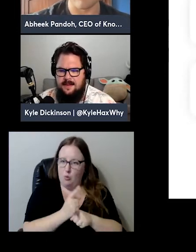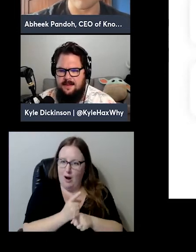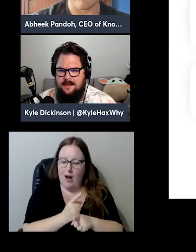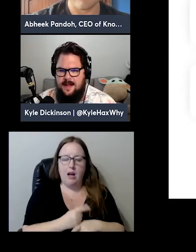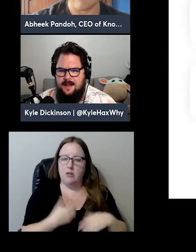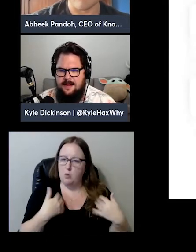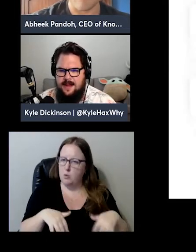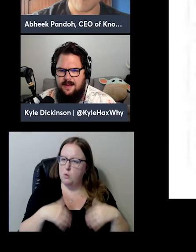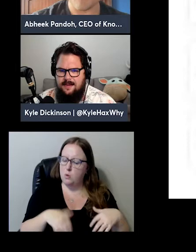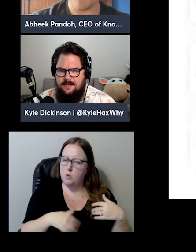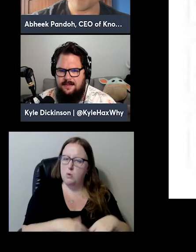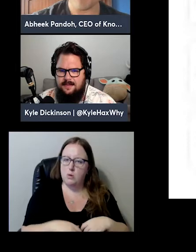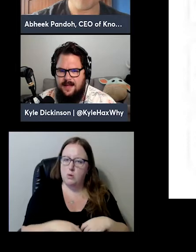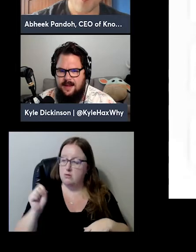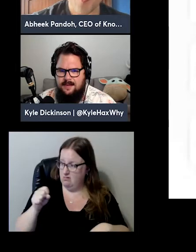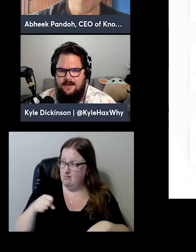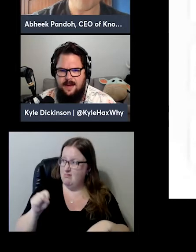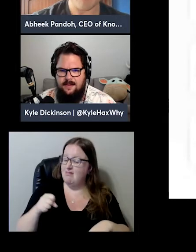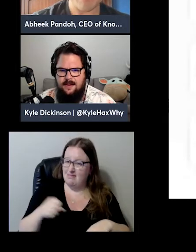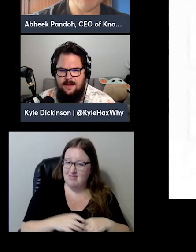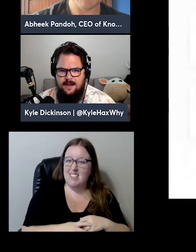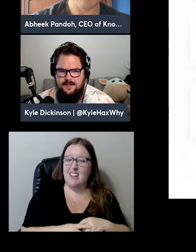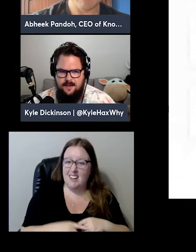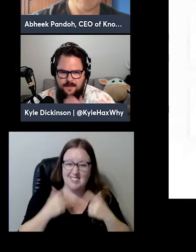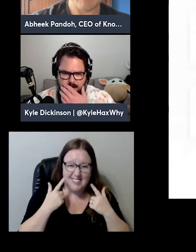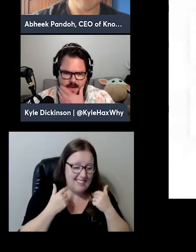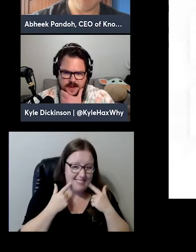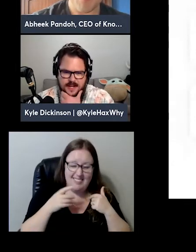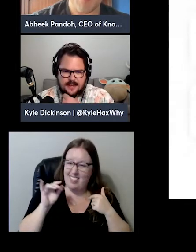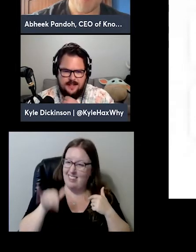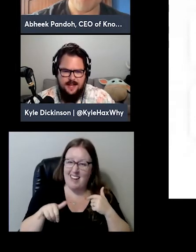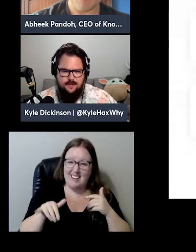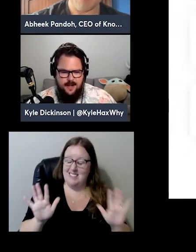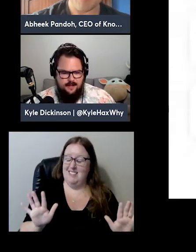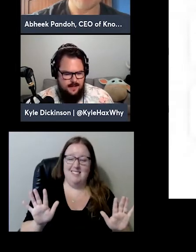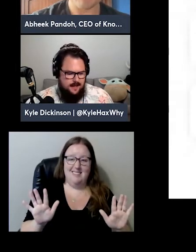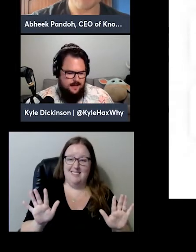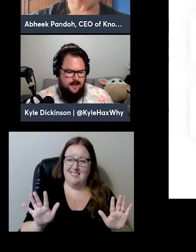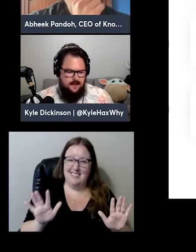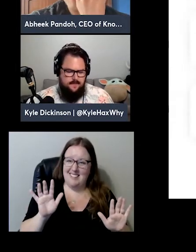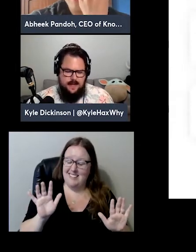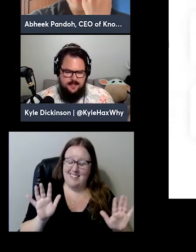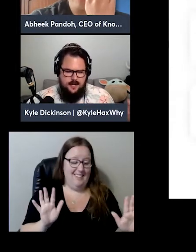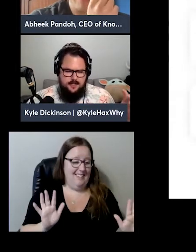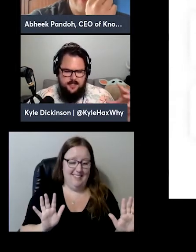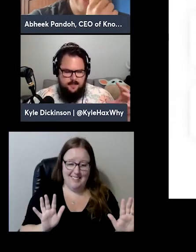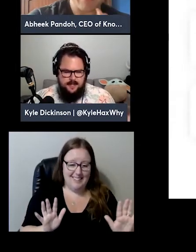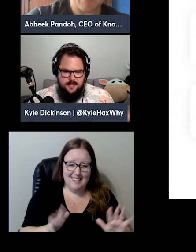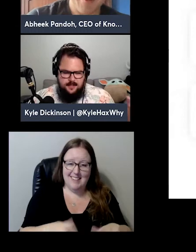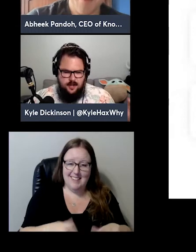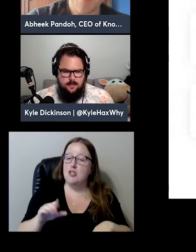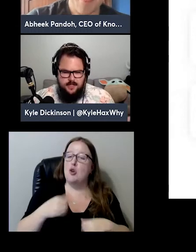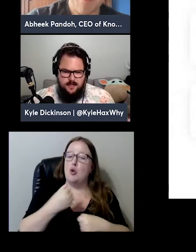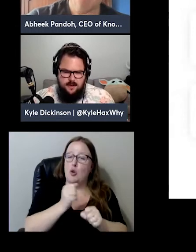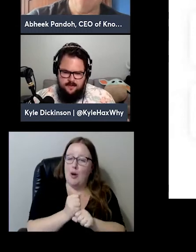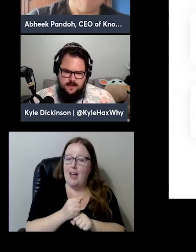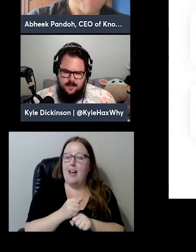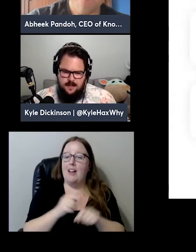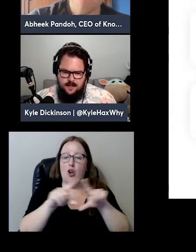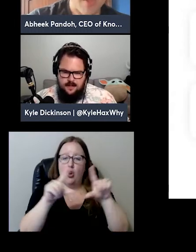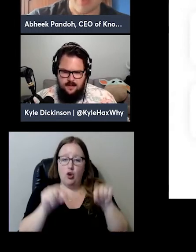So That is This is crazy. So if you this know you is needed to like crazy. create, flashcards just based on terms